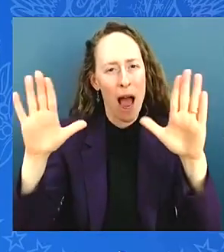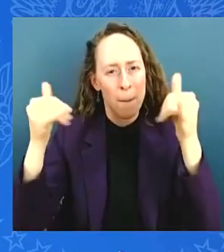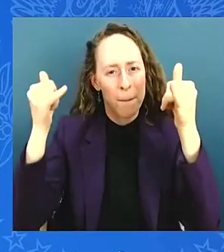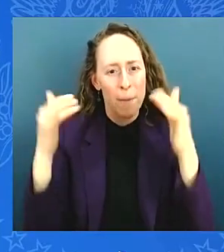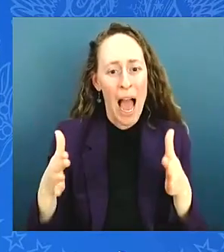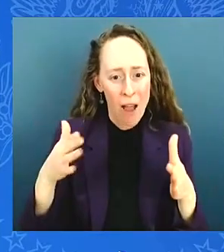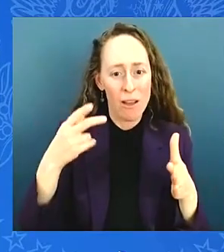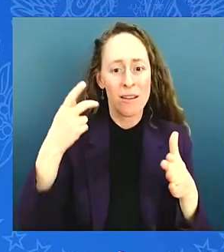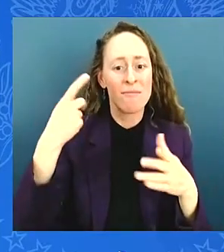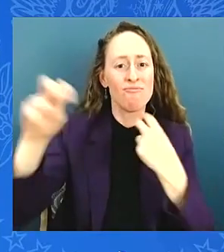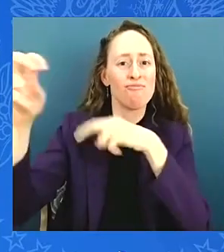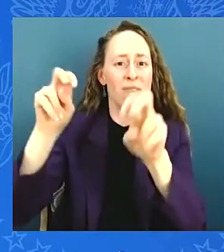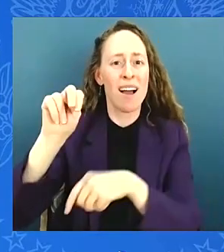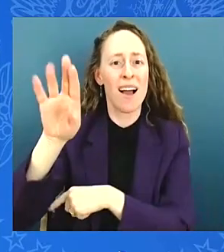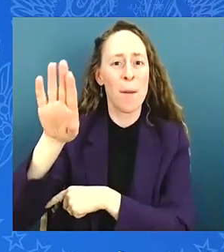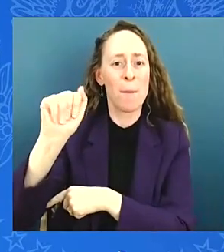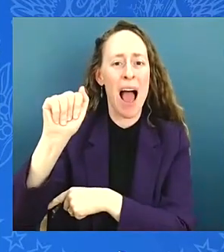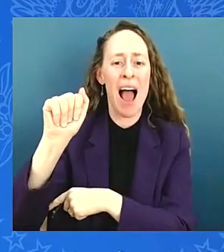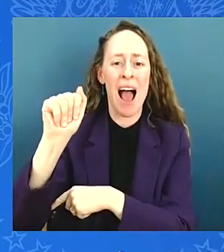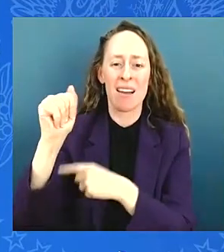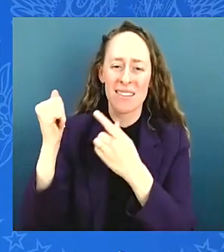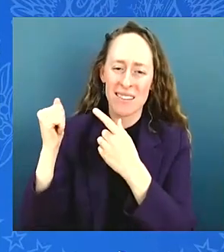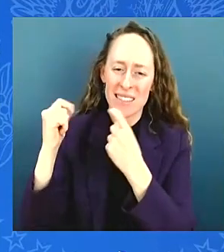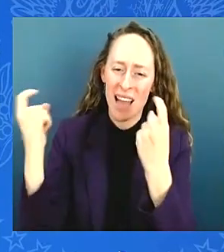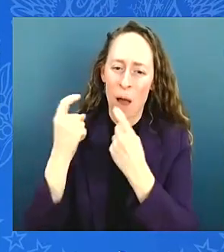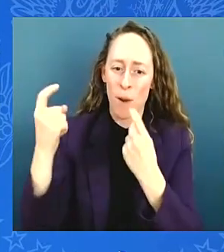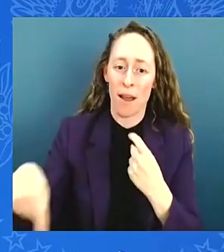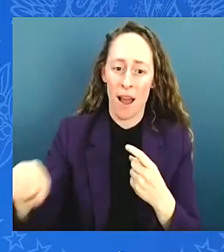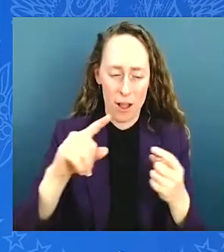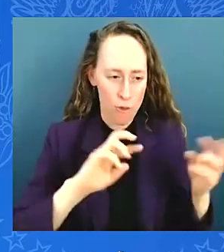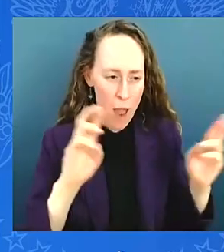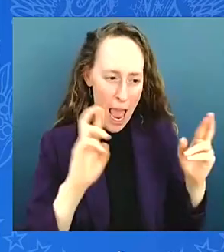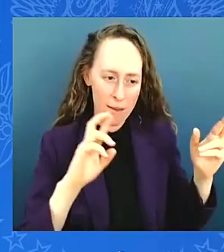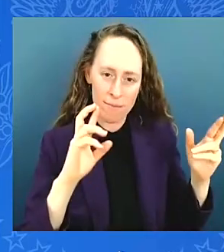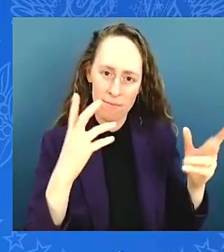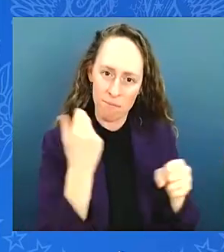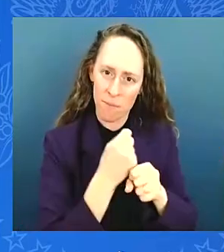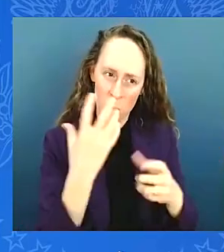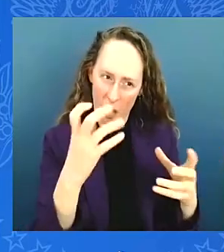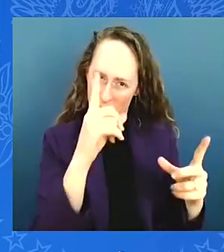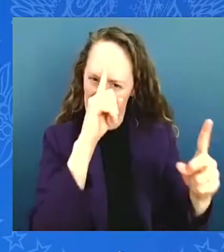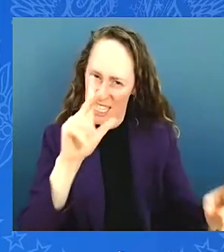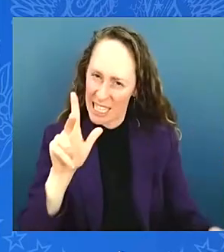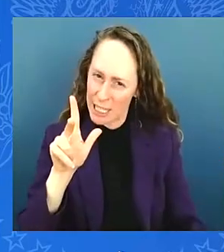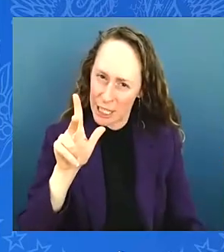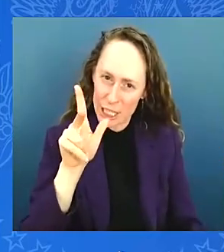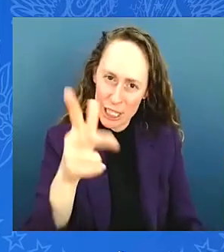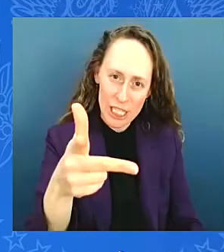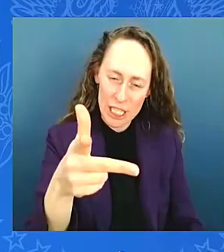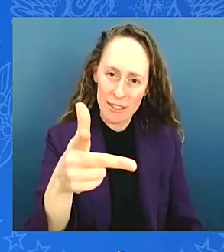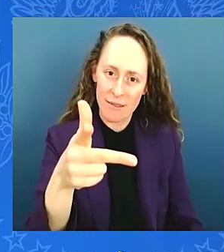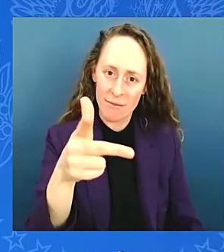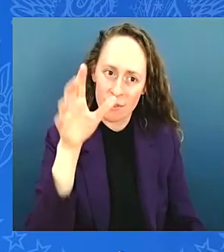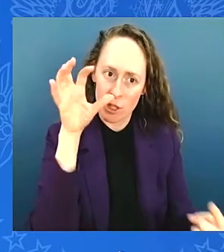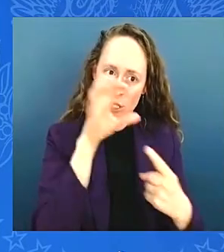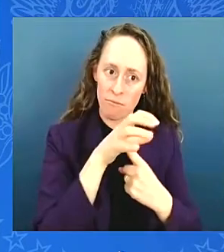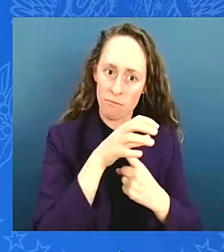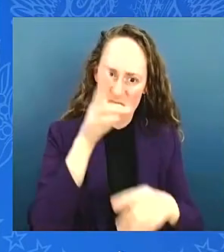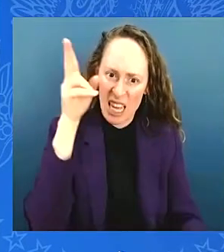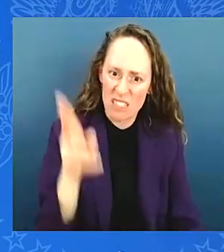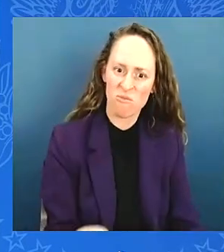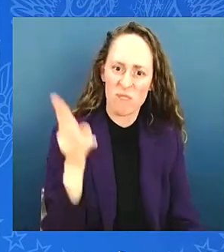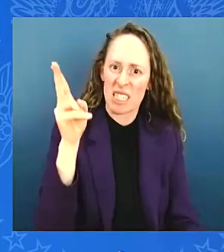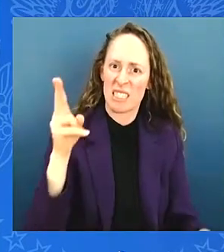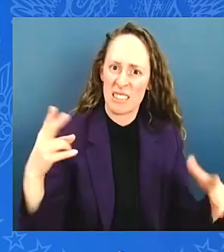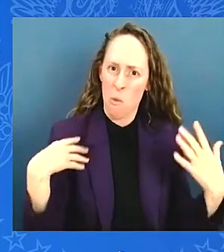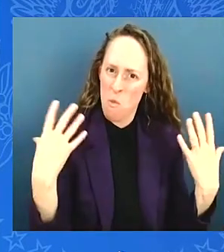history in college basketball next year as the first three-peat champion since Coach Wooden, and truly do something historic, and that is